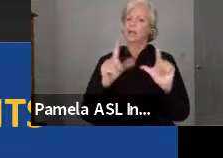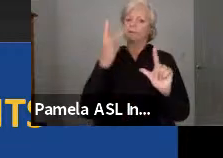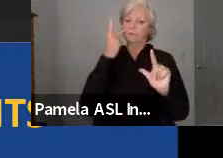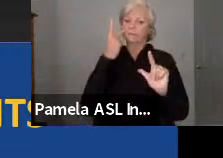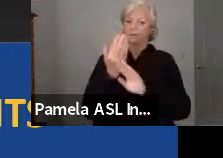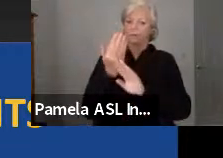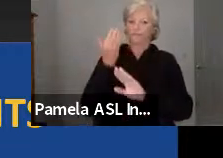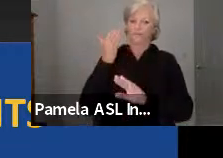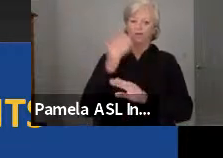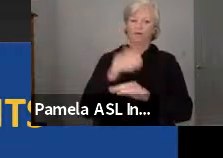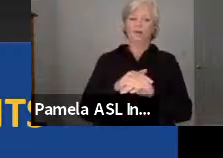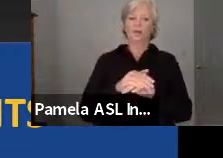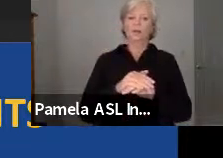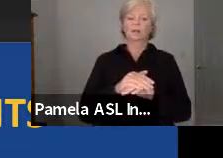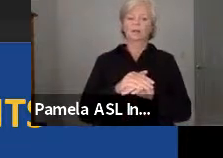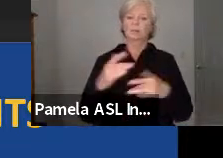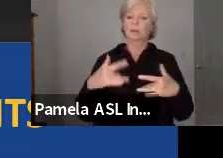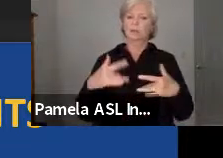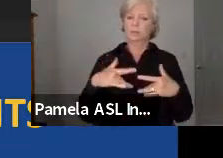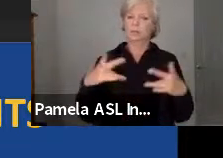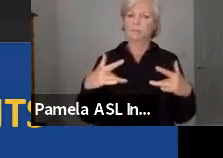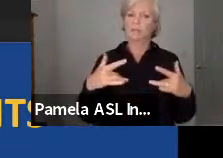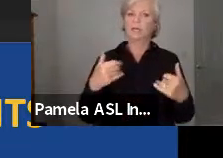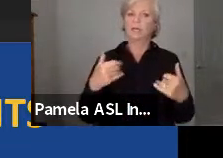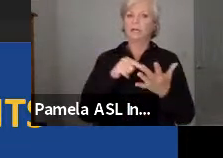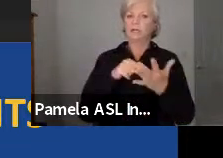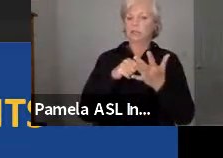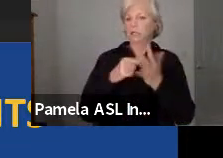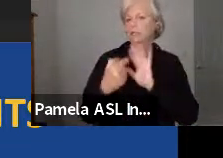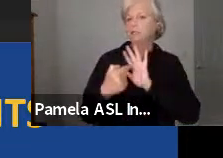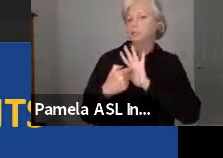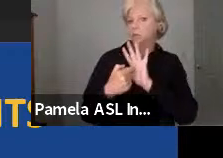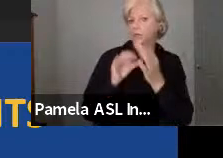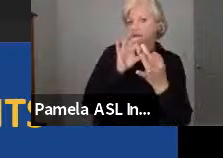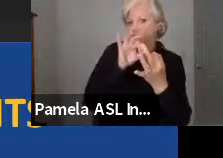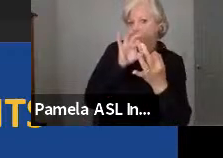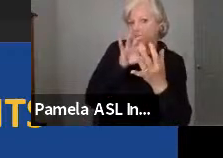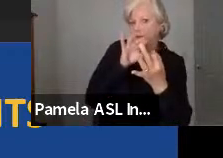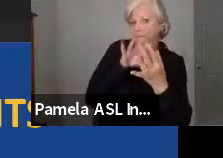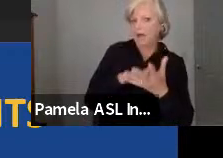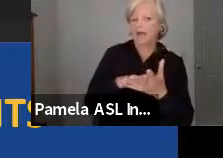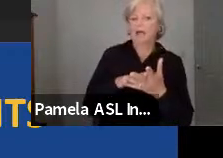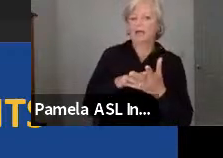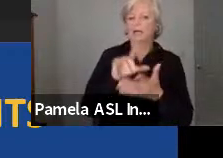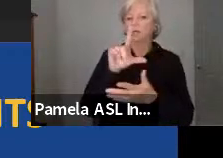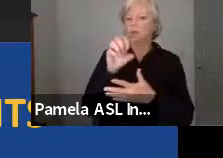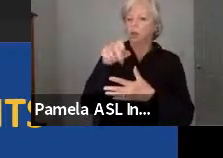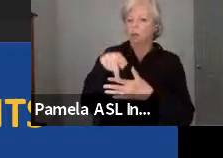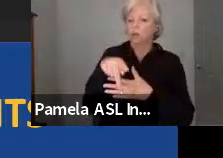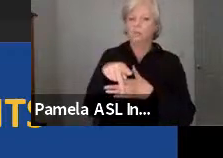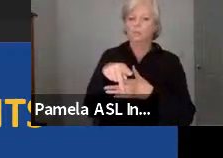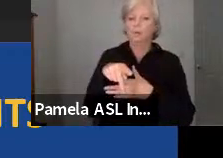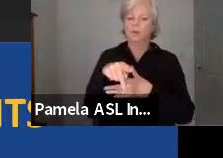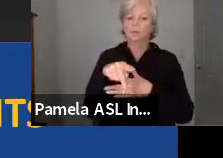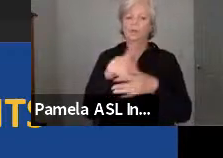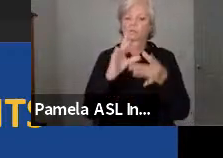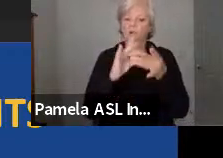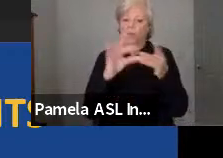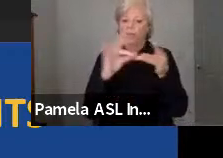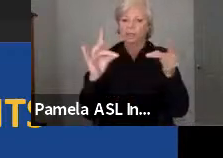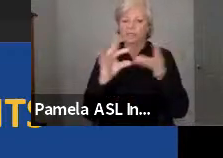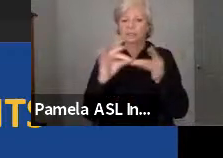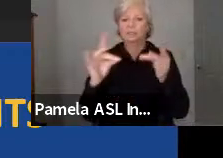really showing the feedback loop for our messaging campaign. Our campaign will be launched,